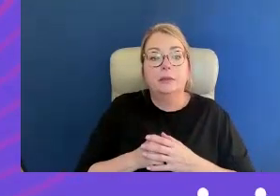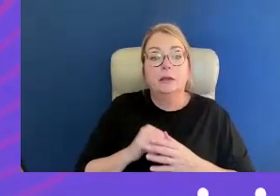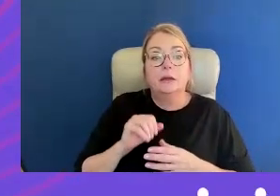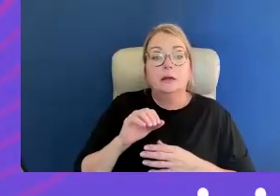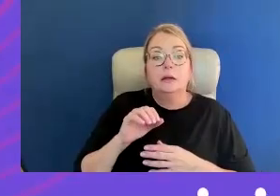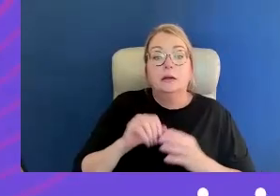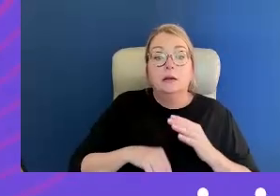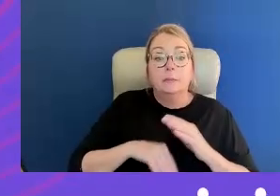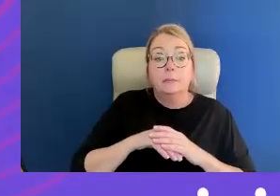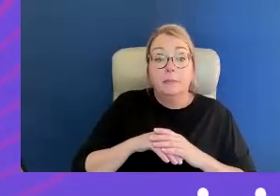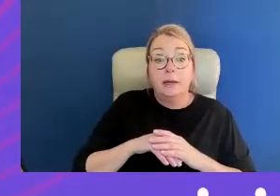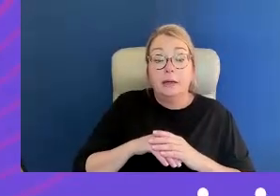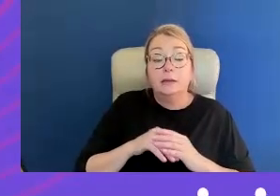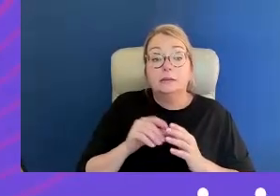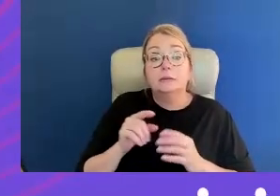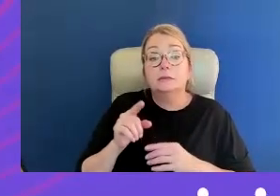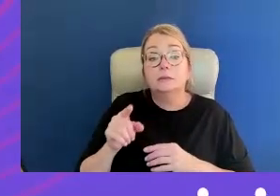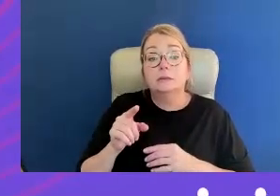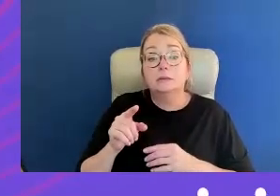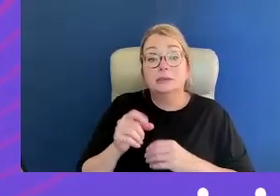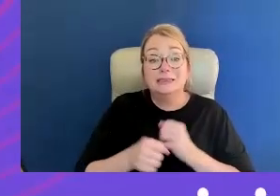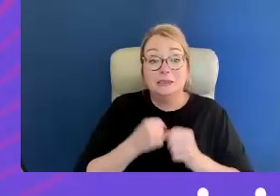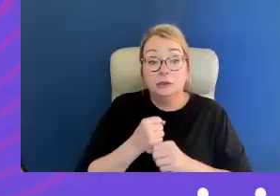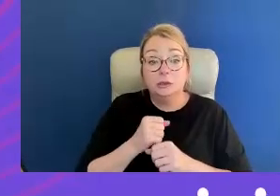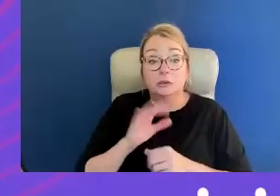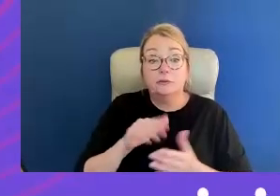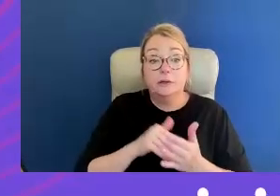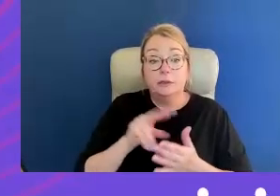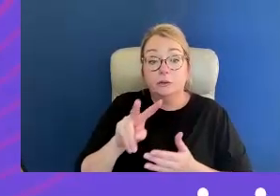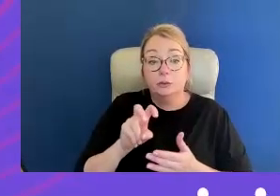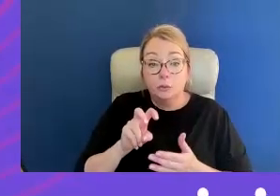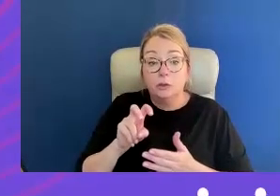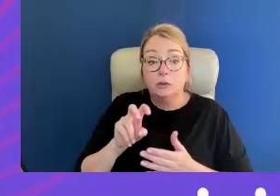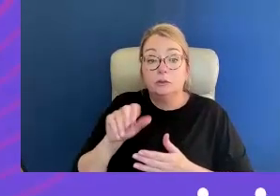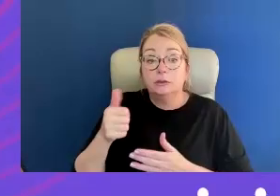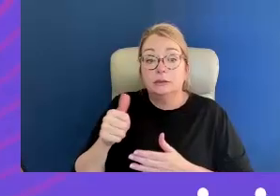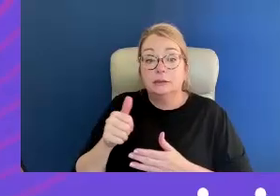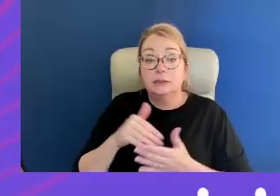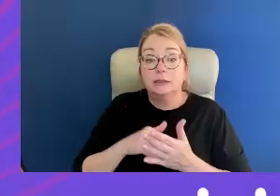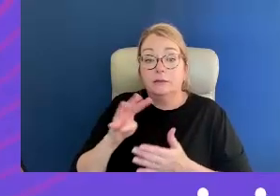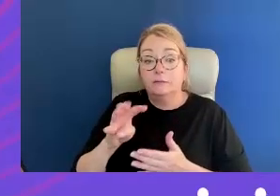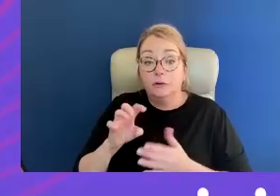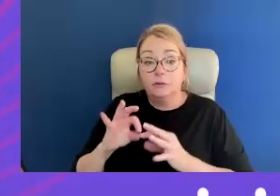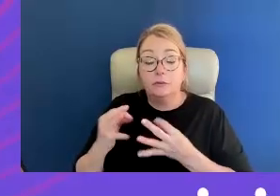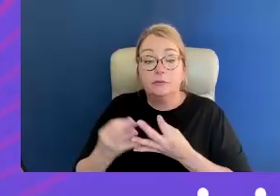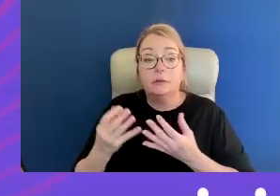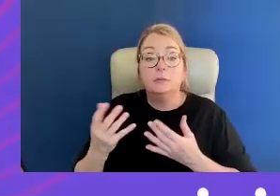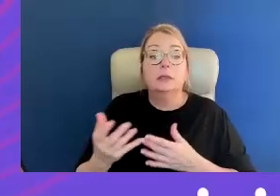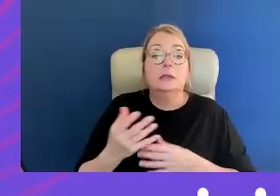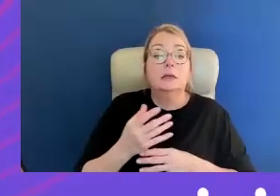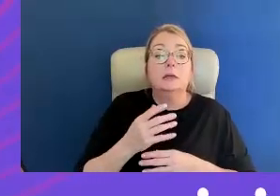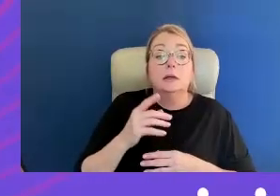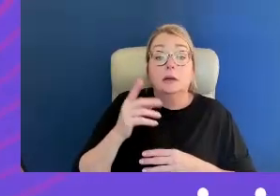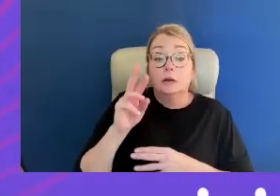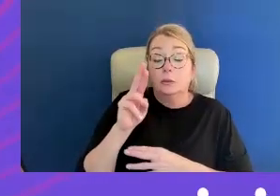want you to keep in mind the deductible does apply to prescription drugs. So if you jump on this plan thinking, okay, well, I'm going to jump on it,